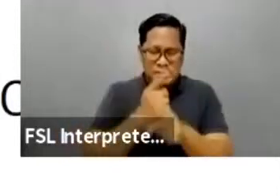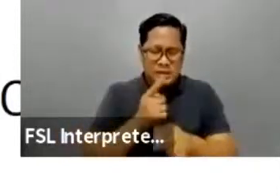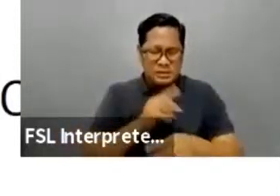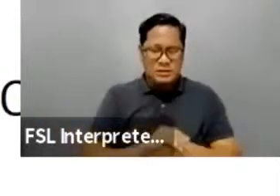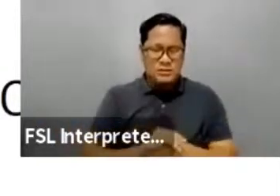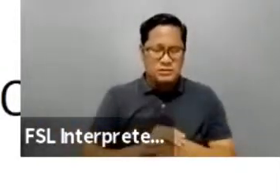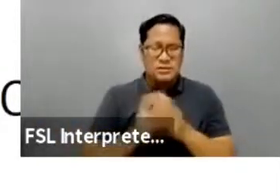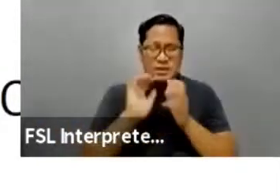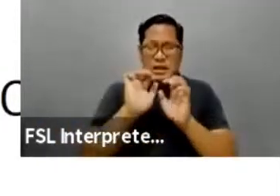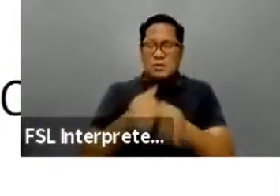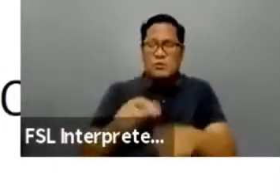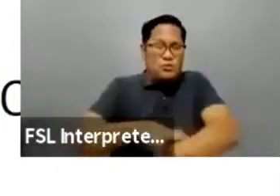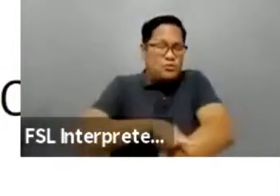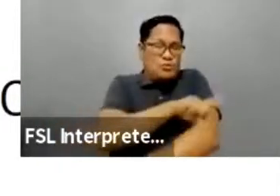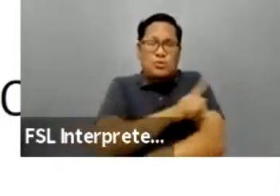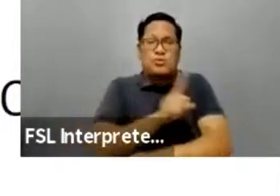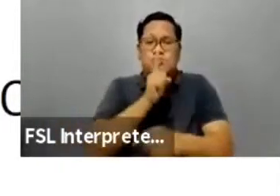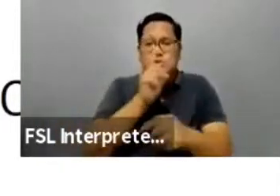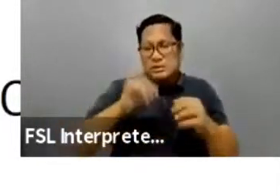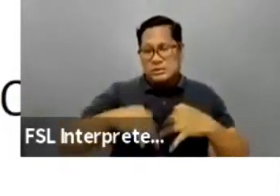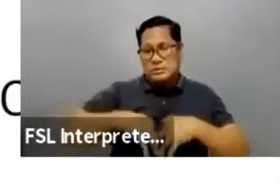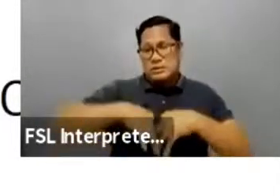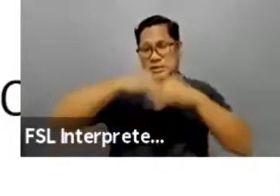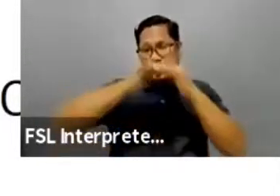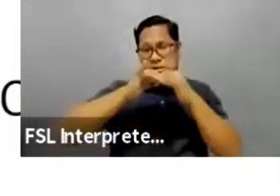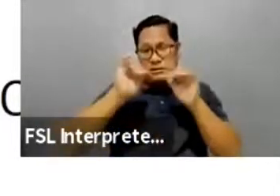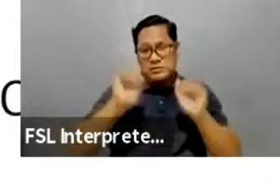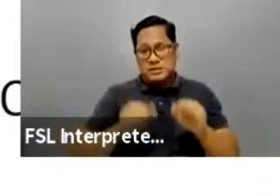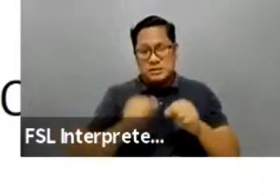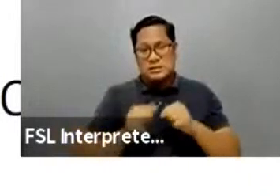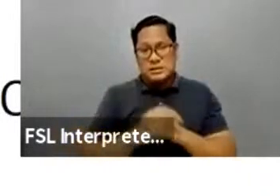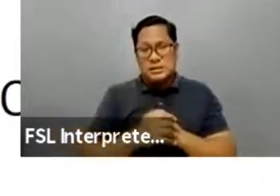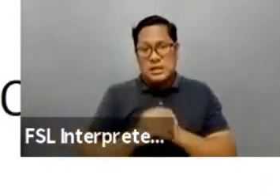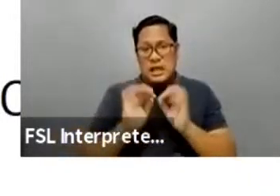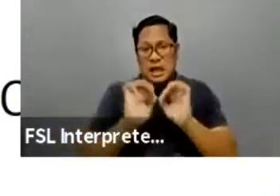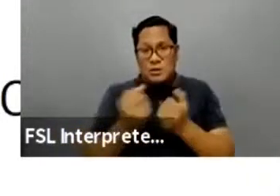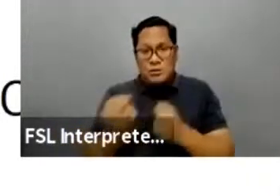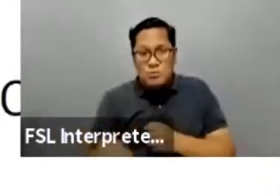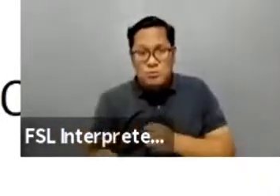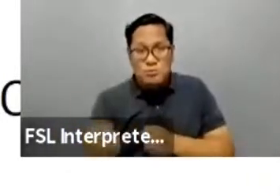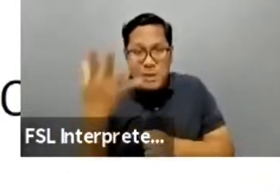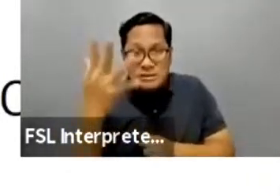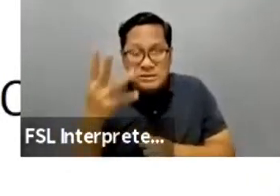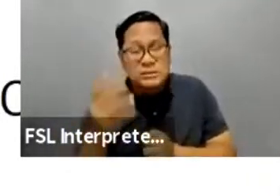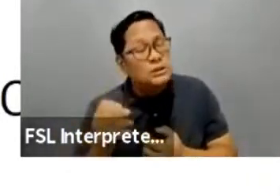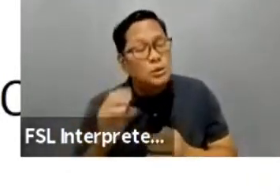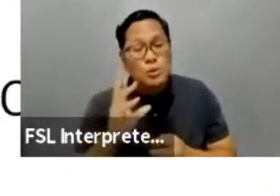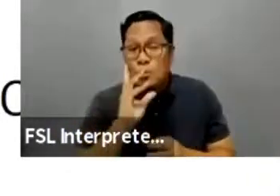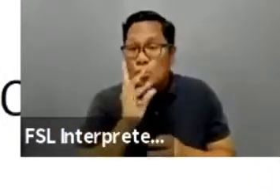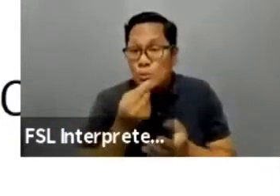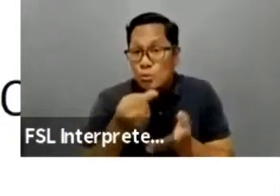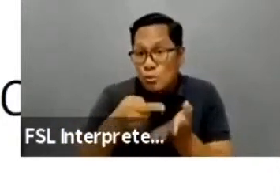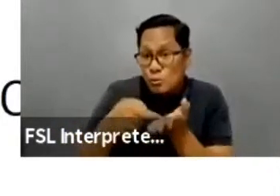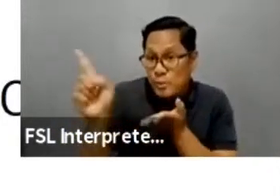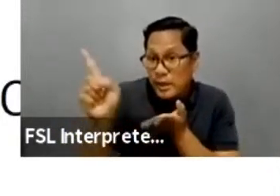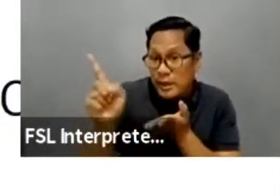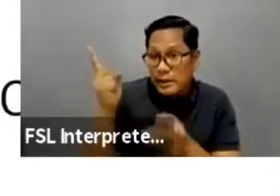How long will it take to build capacity? How much will it cost and who will pay? That's really